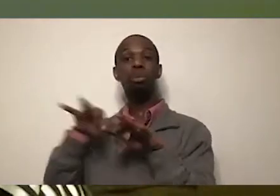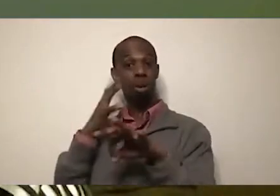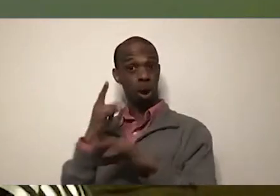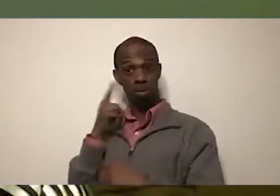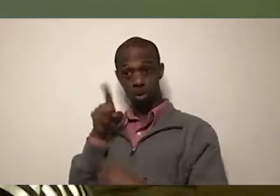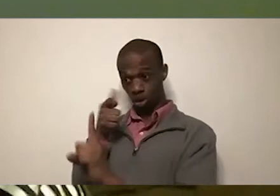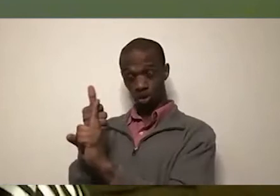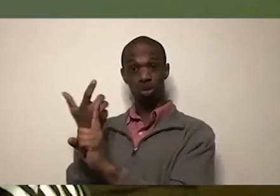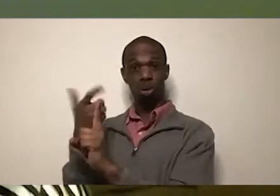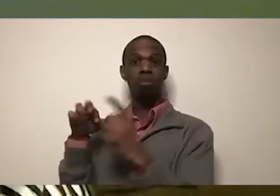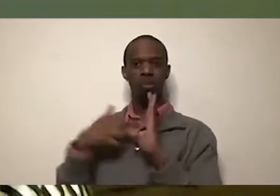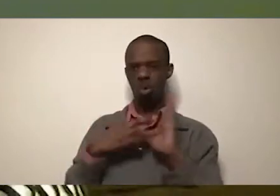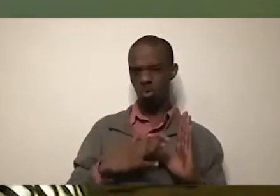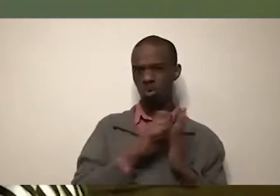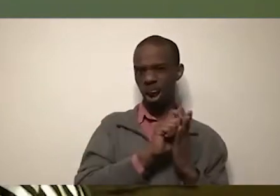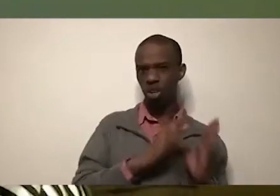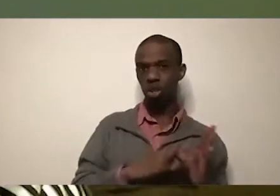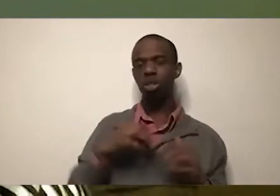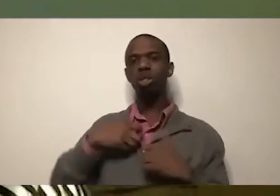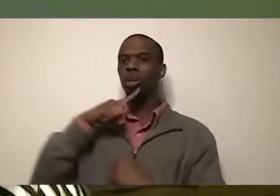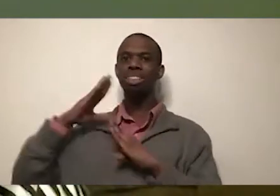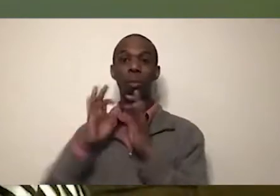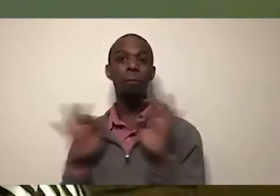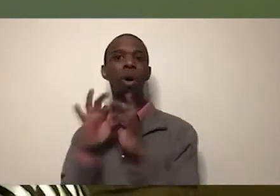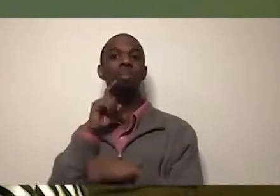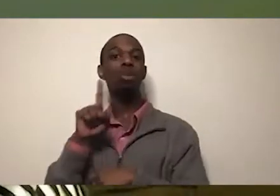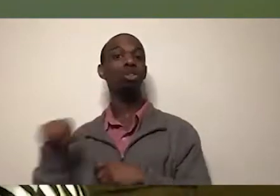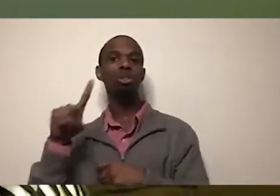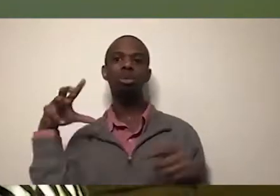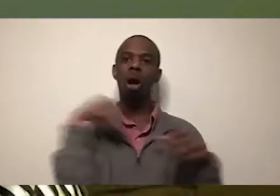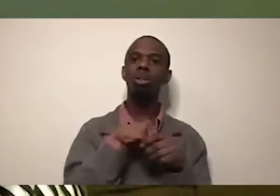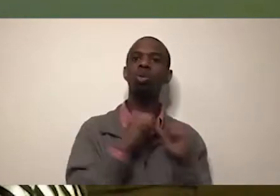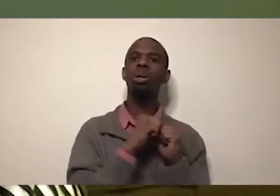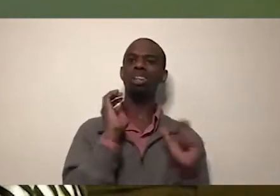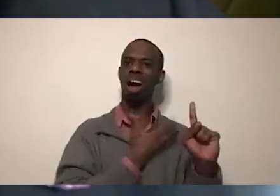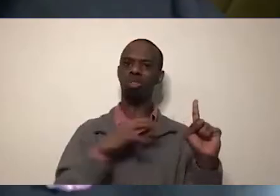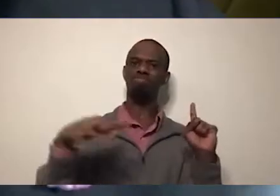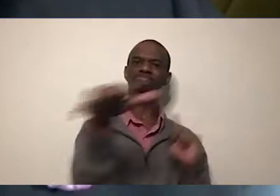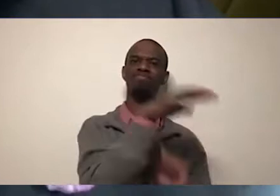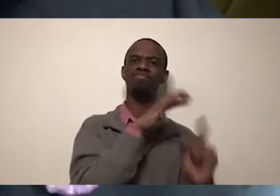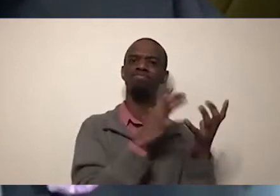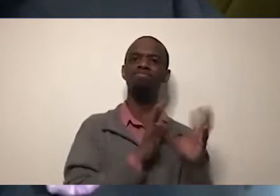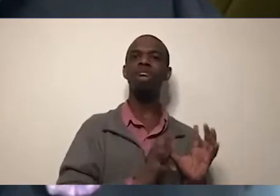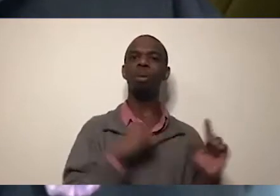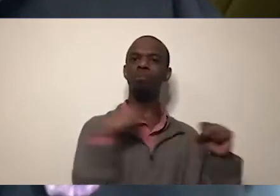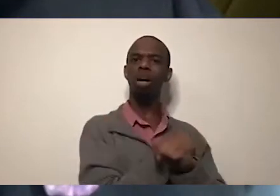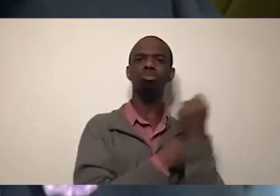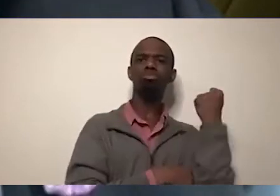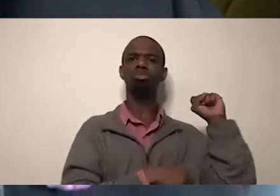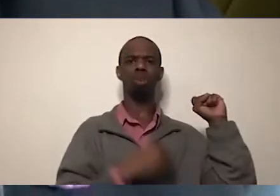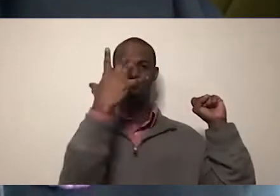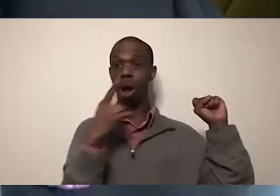realities of these systems so important to what we're trying to do here? Because America's